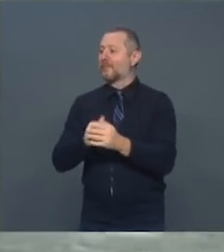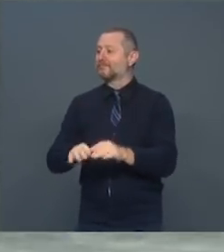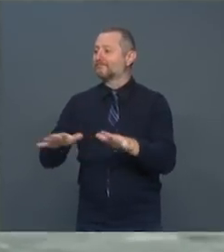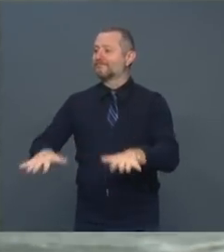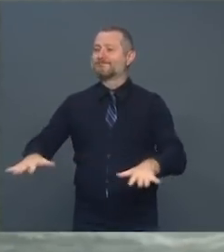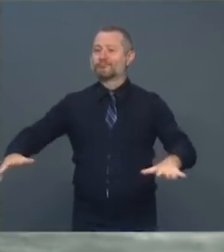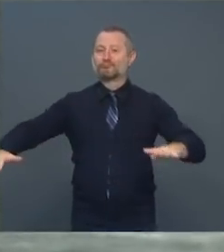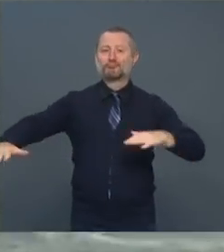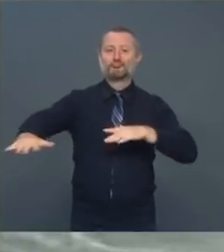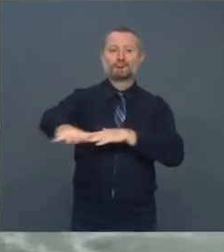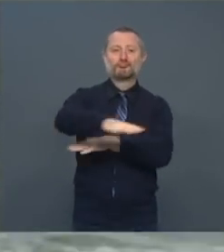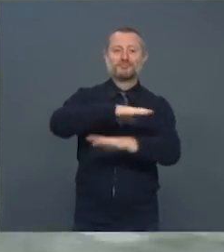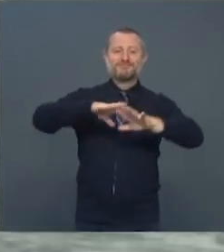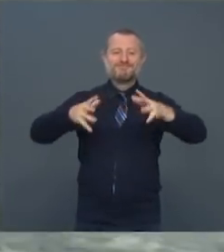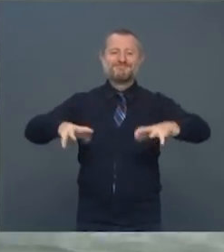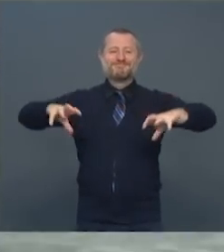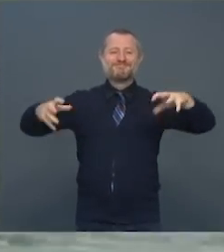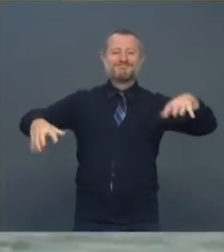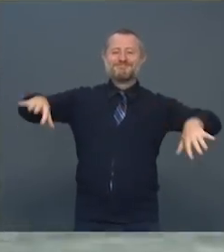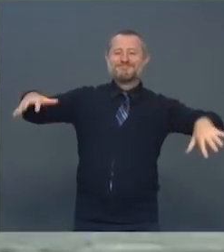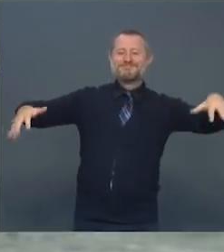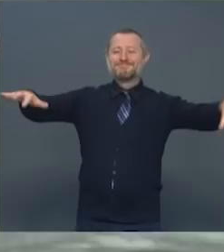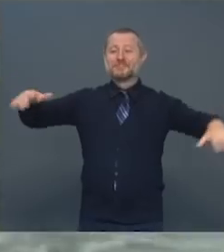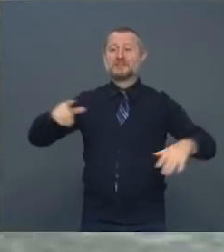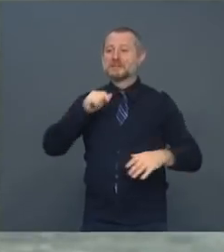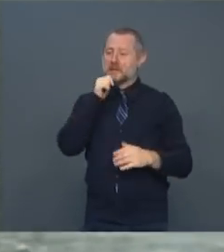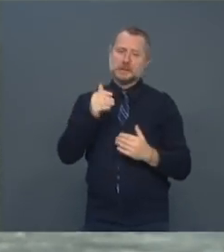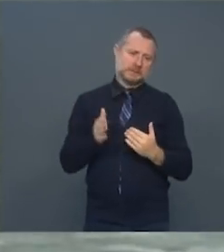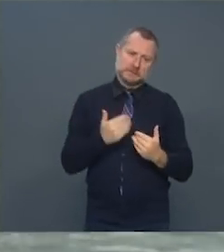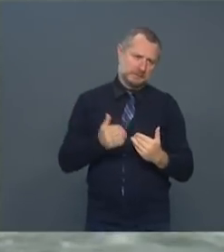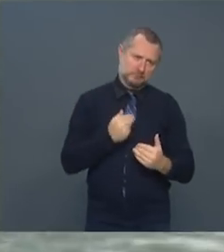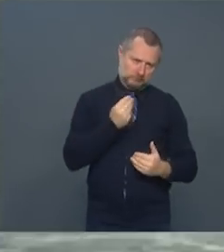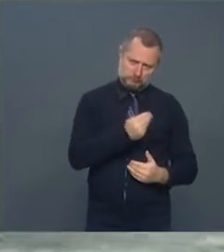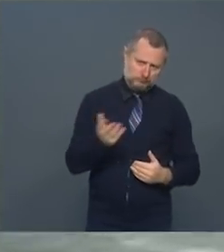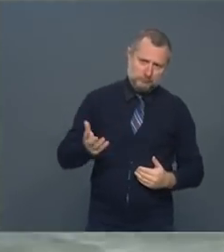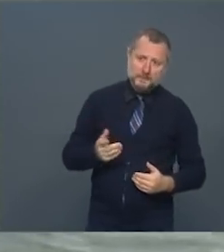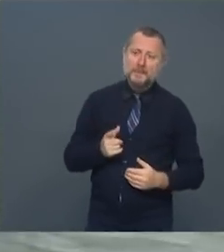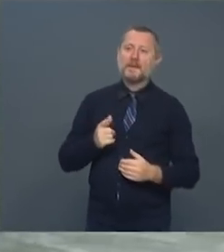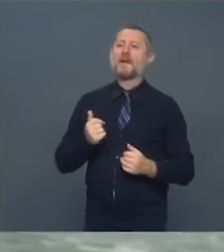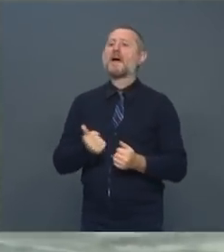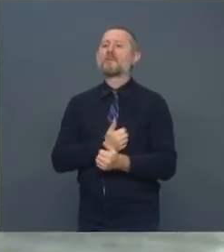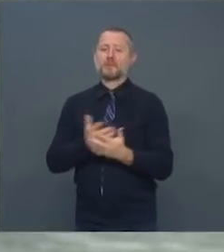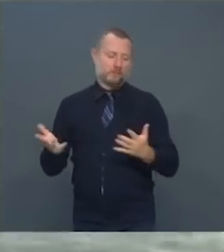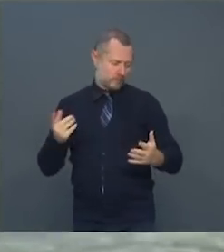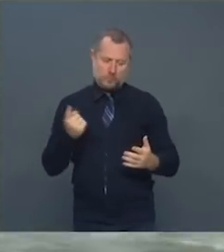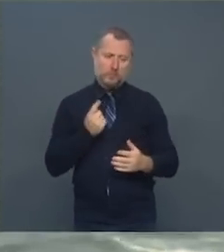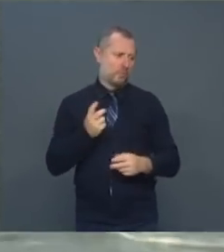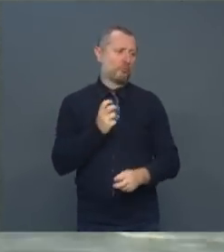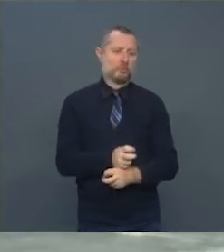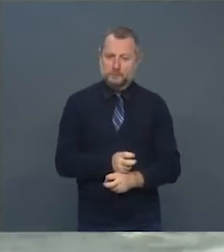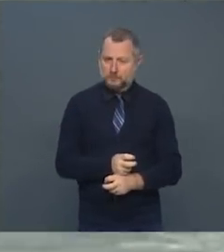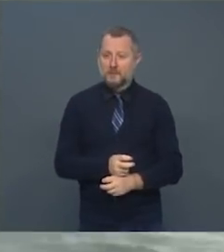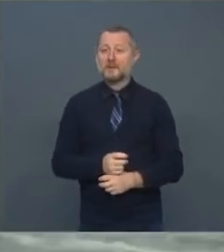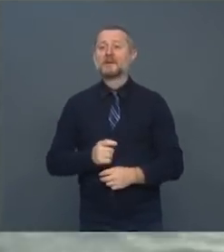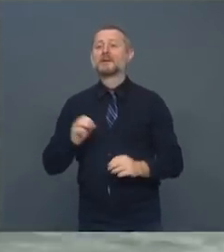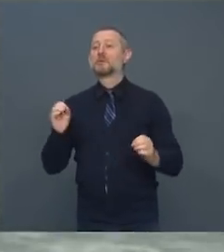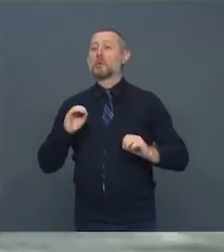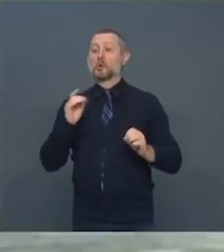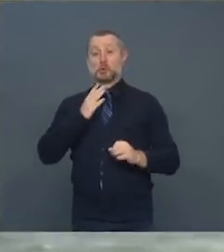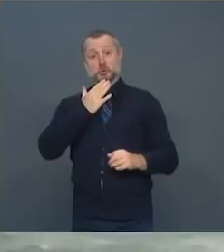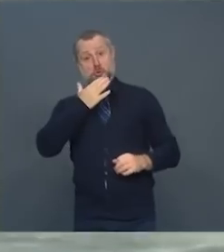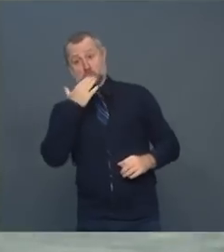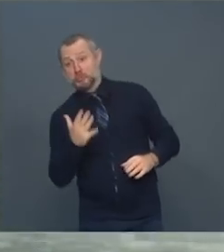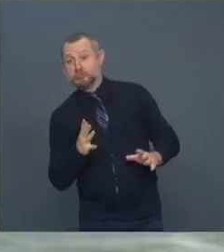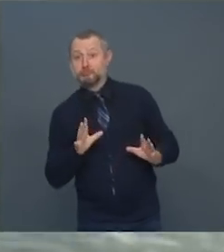this was hard. Everything is hard, right? There's nothing that is really worth doing of this scale